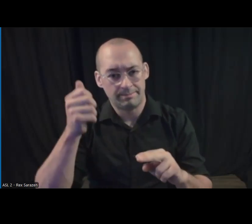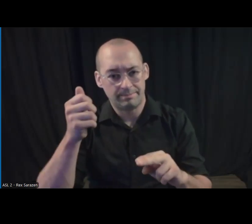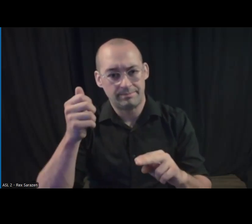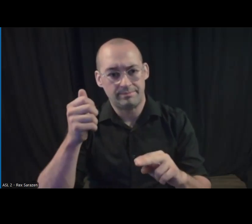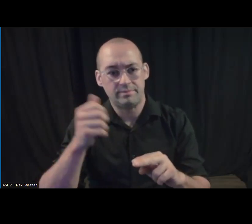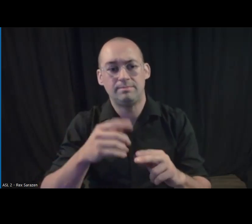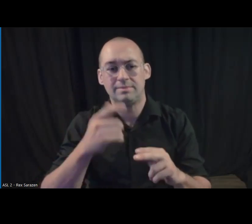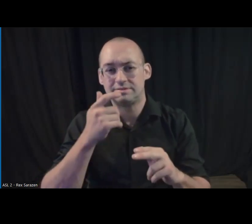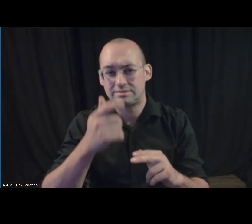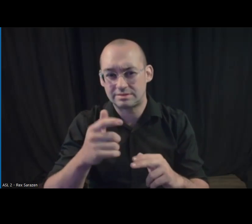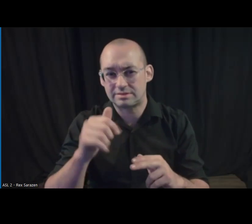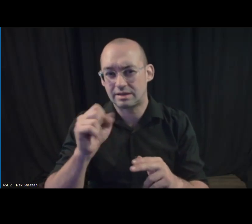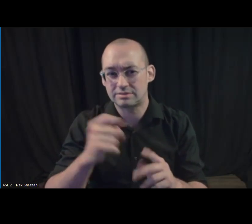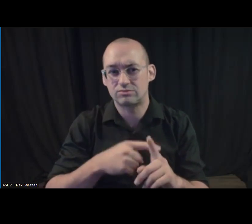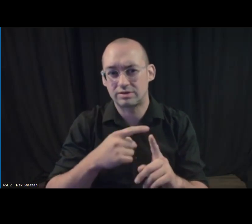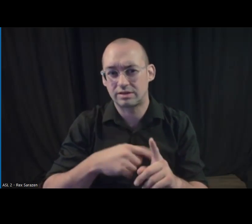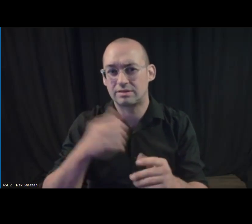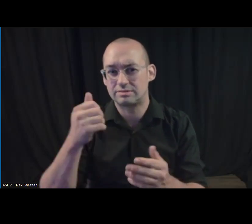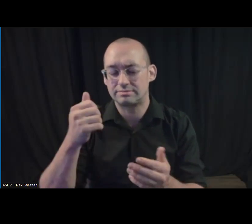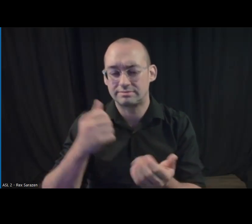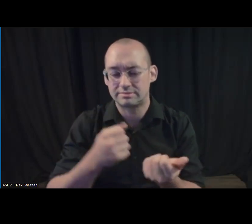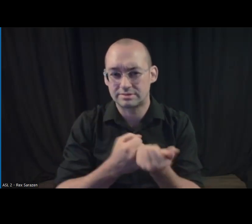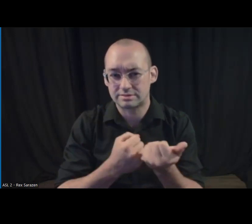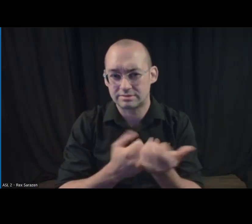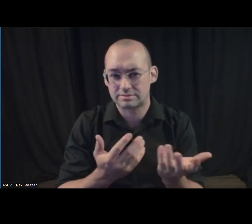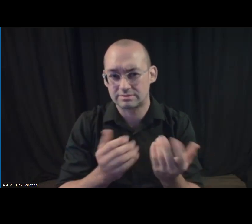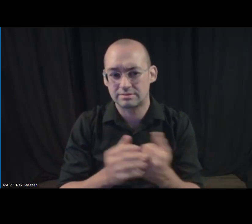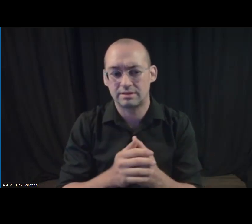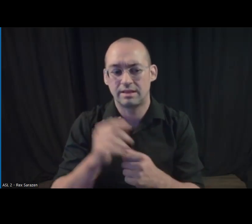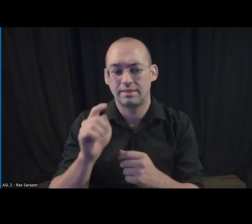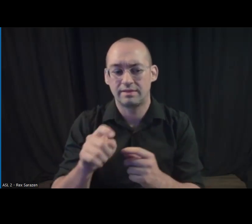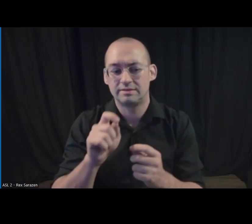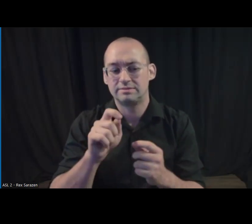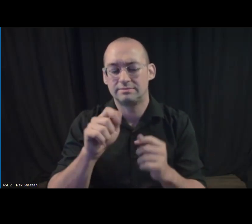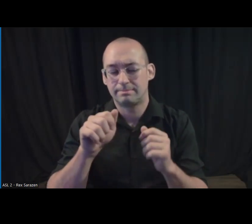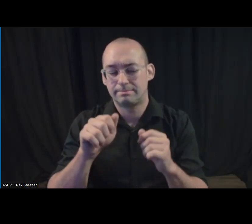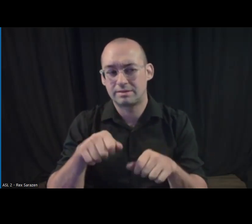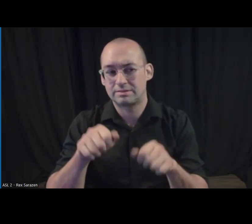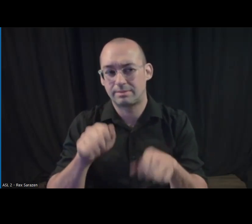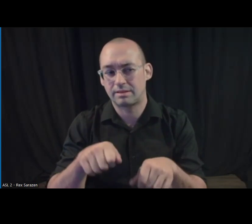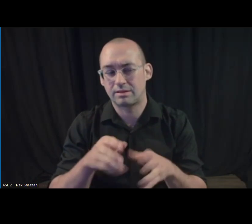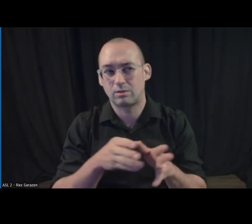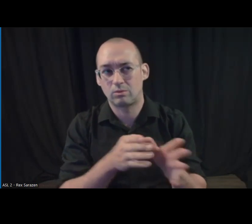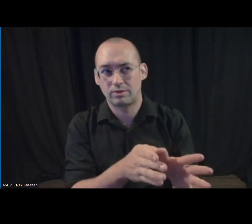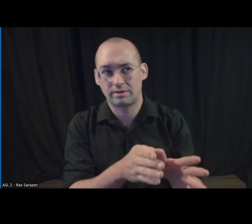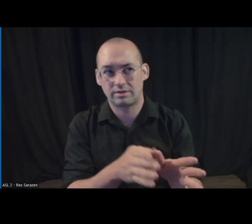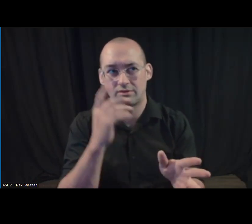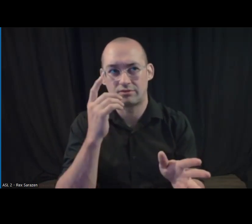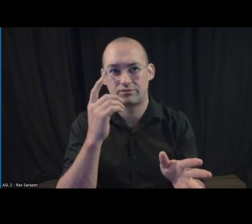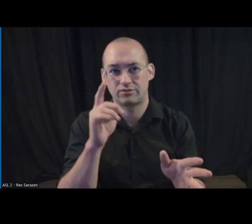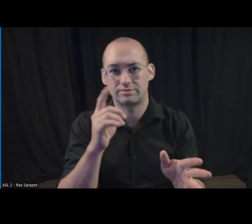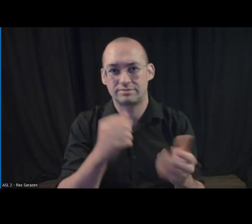seen as rental assistance. So this could potentially be an avenue that can assist people